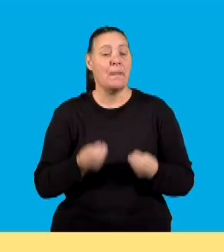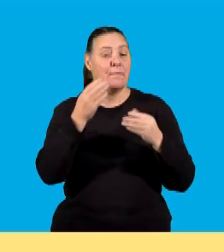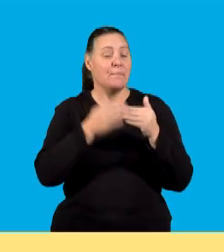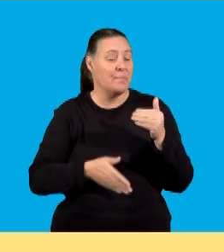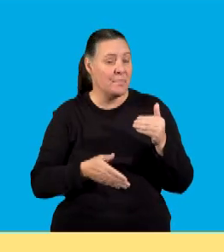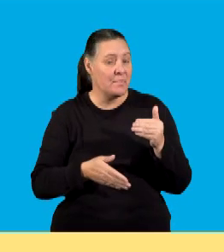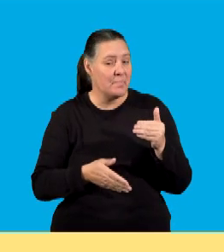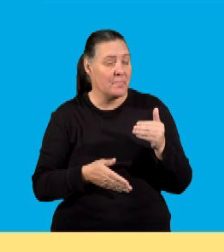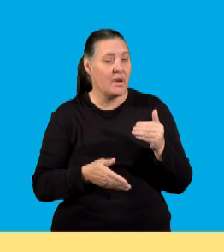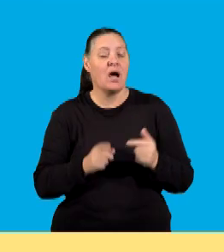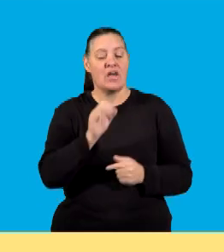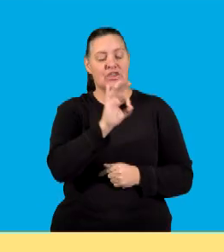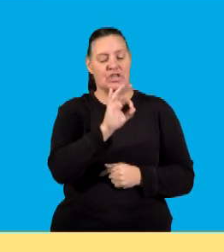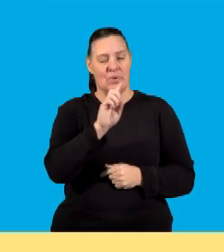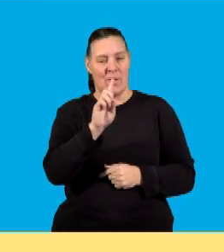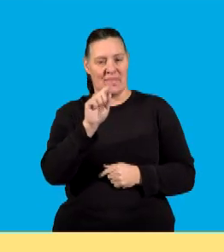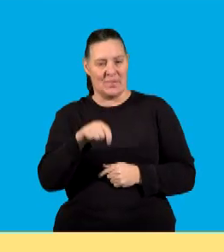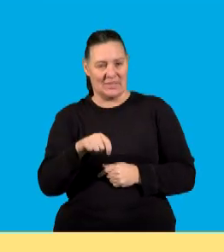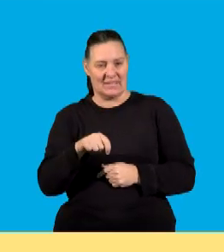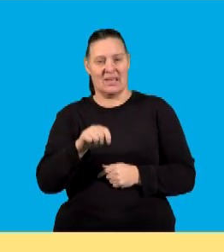I'll end up now with